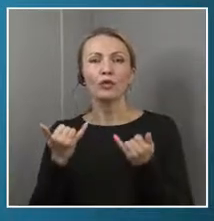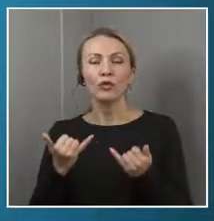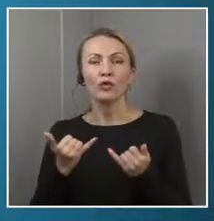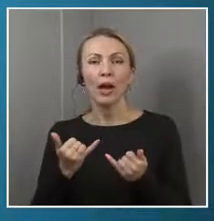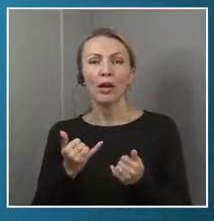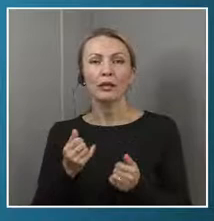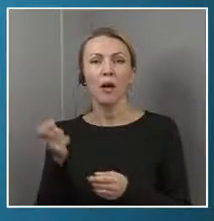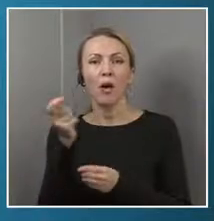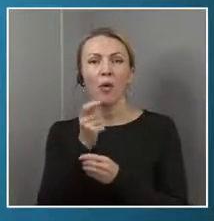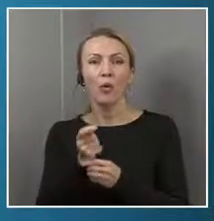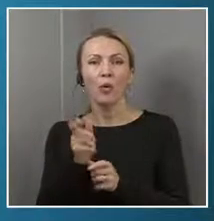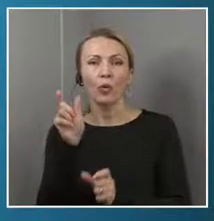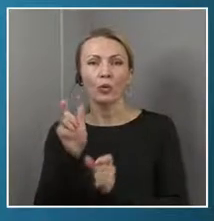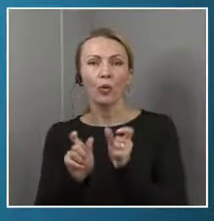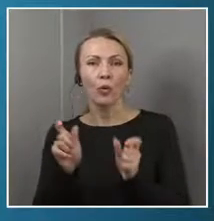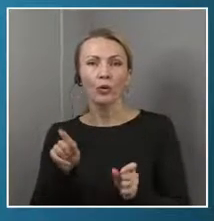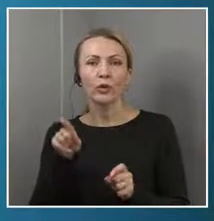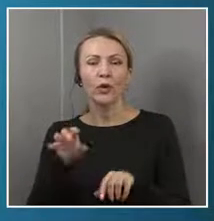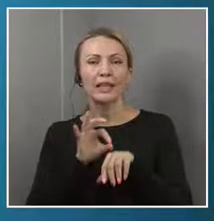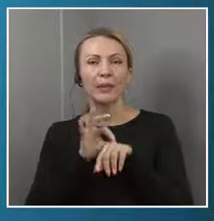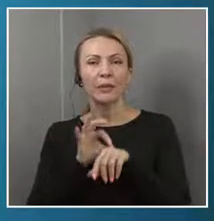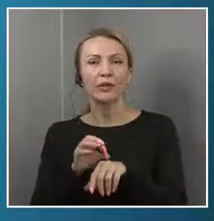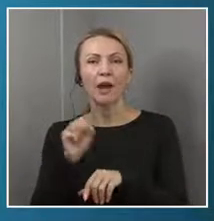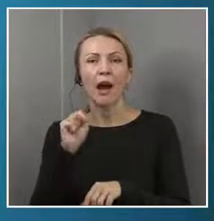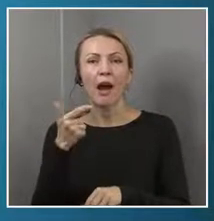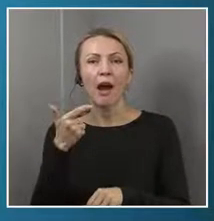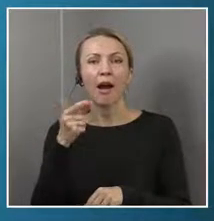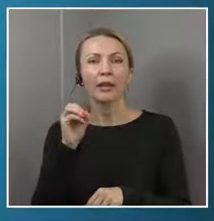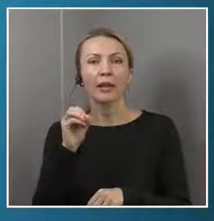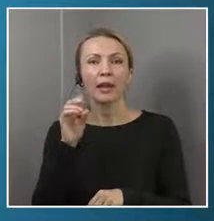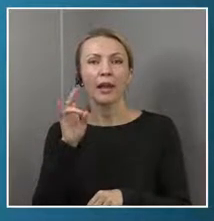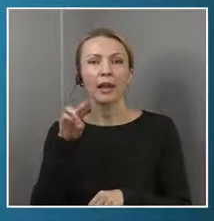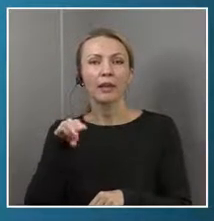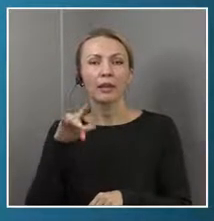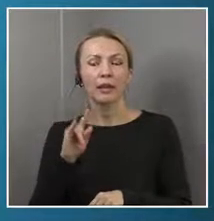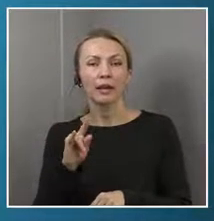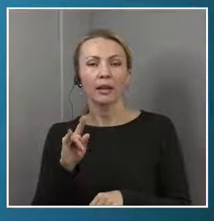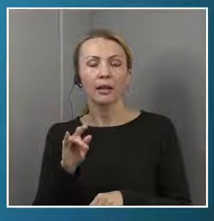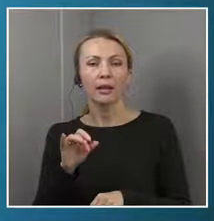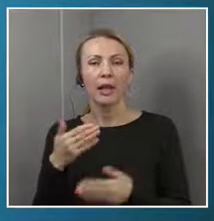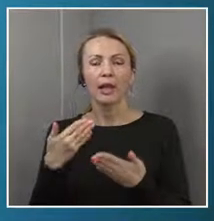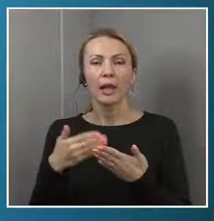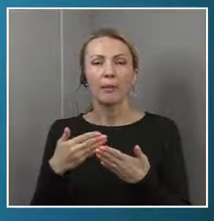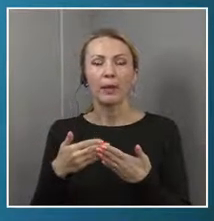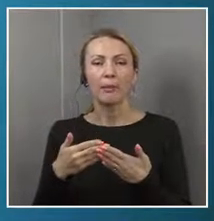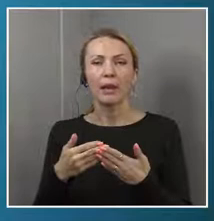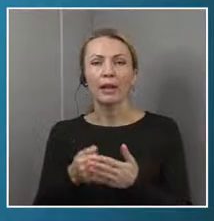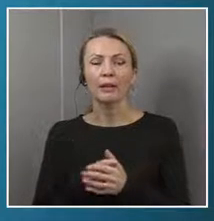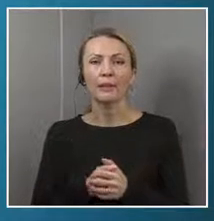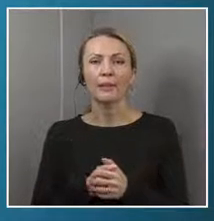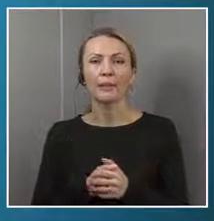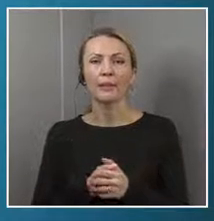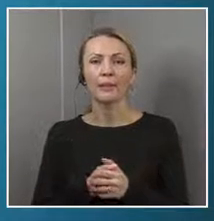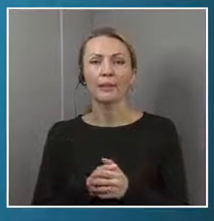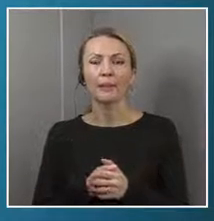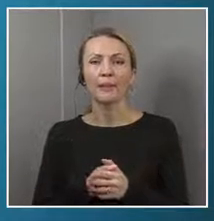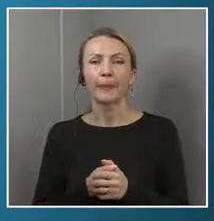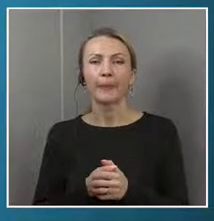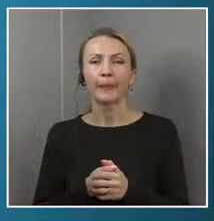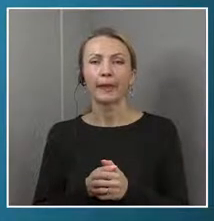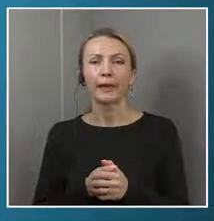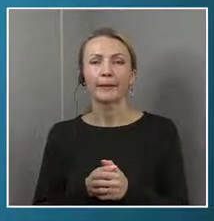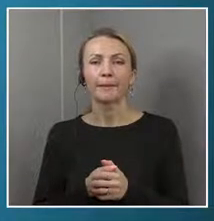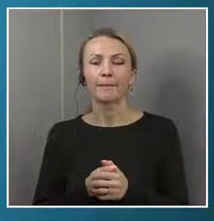Avery. Collectors of the Gilded Age also frequented the salons of France